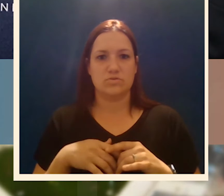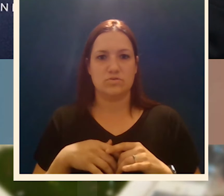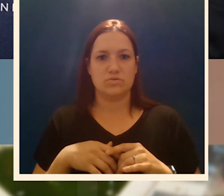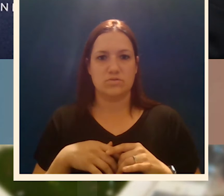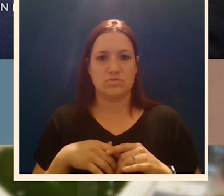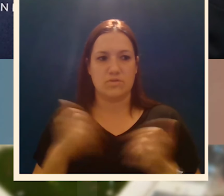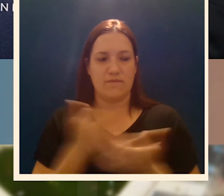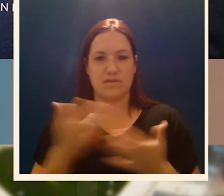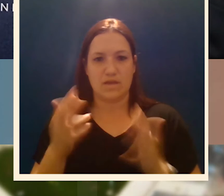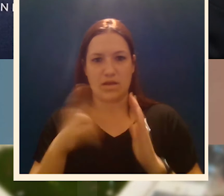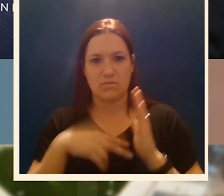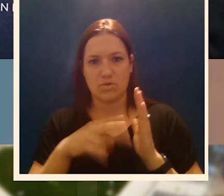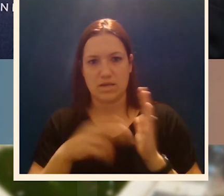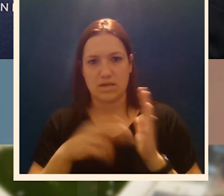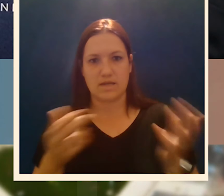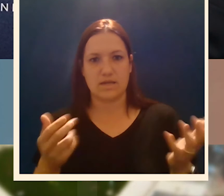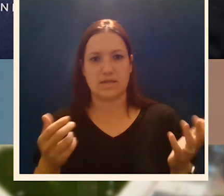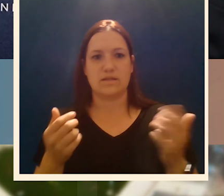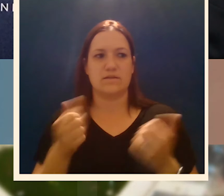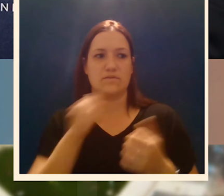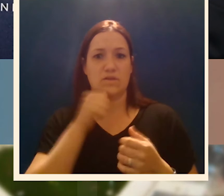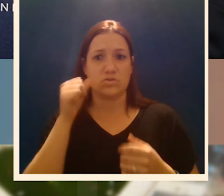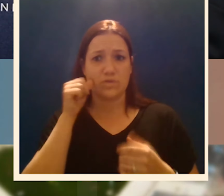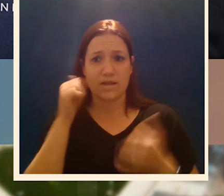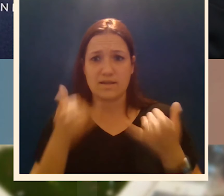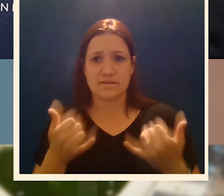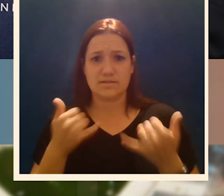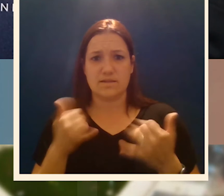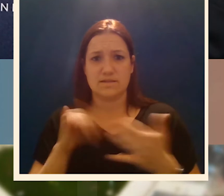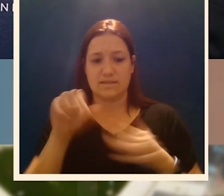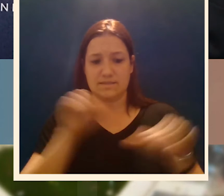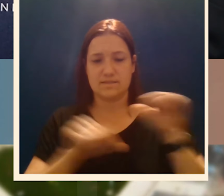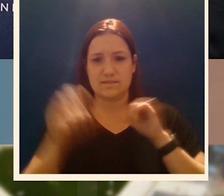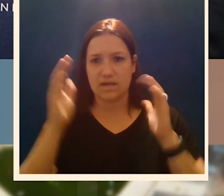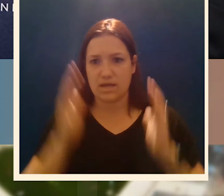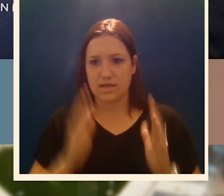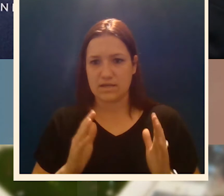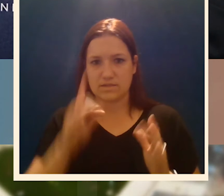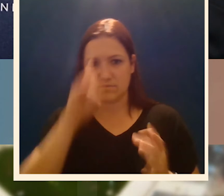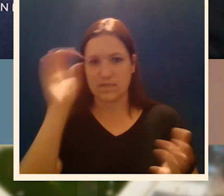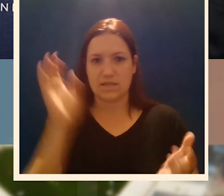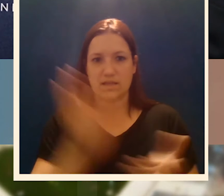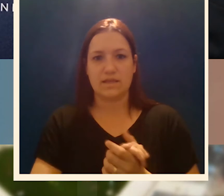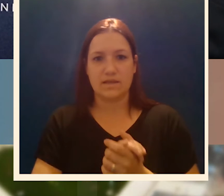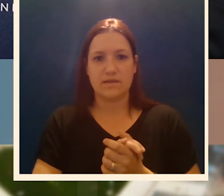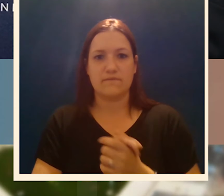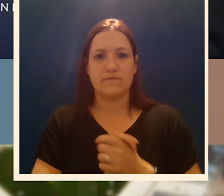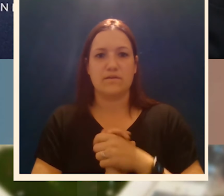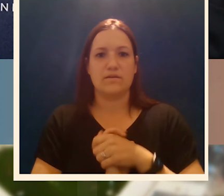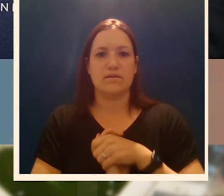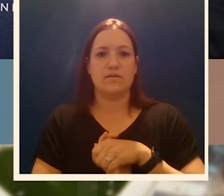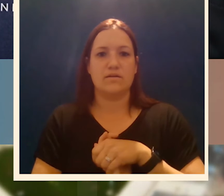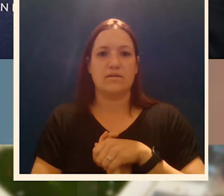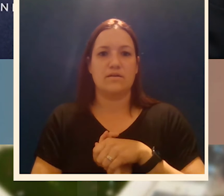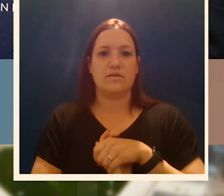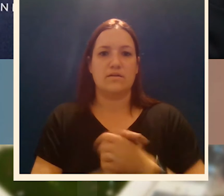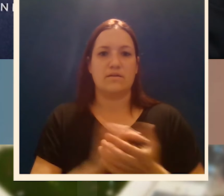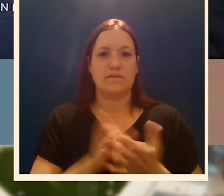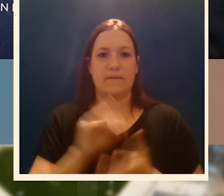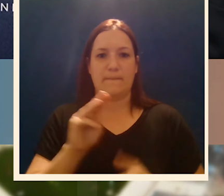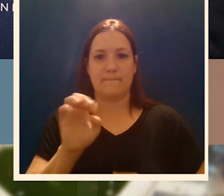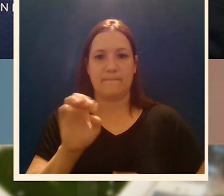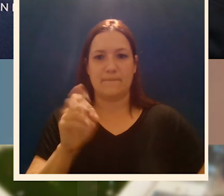the Moderna and Pfizer vaccines that are very effective at dealing with the variants,